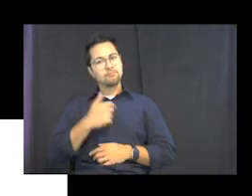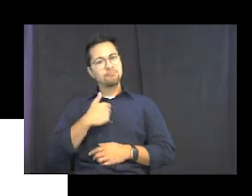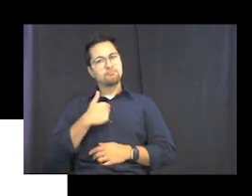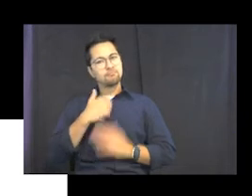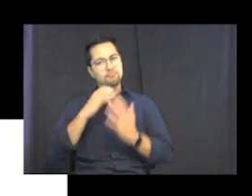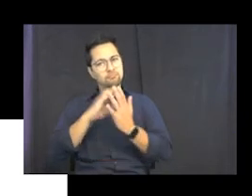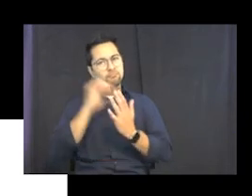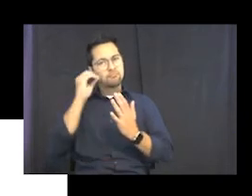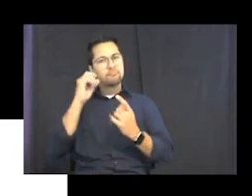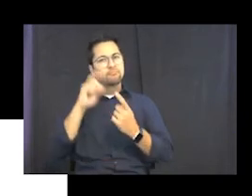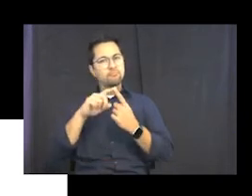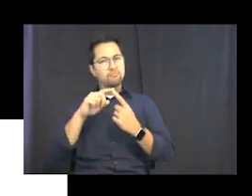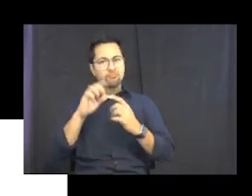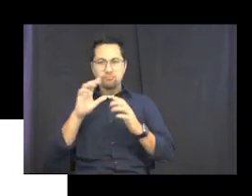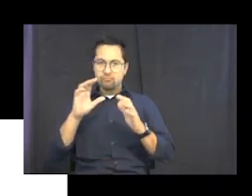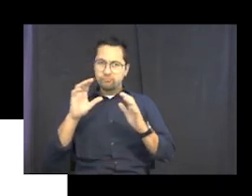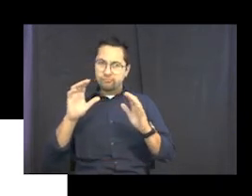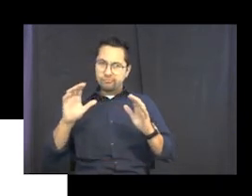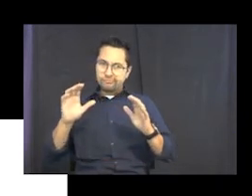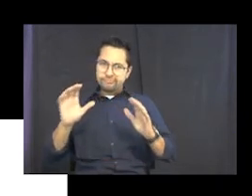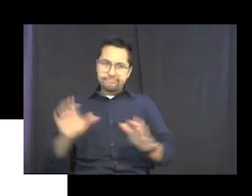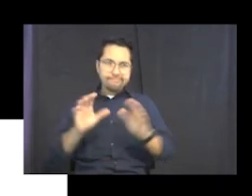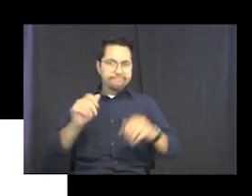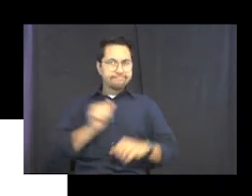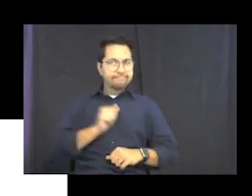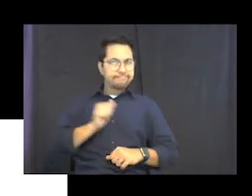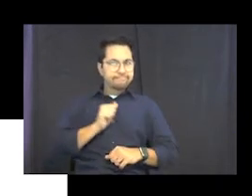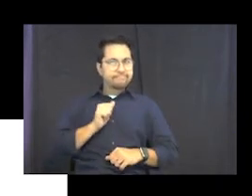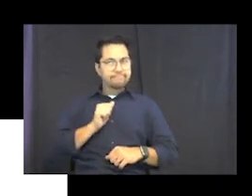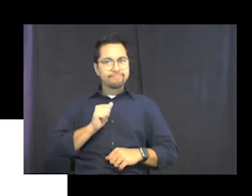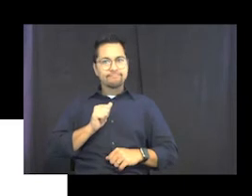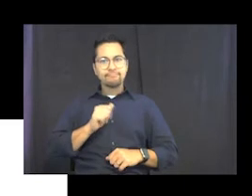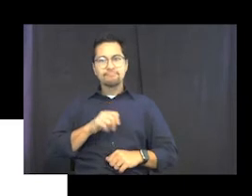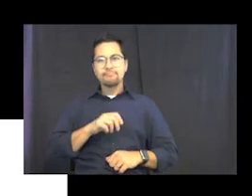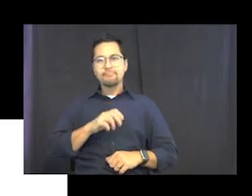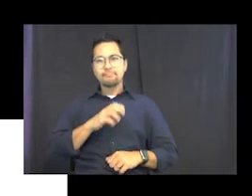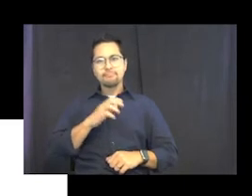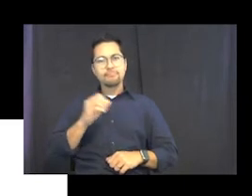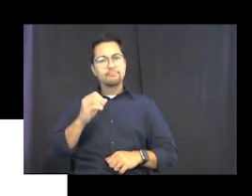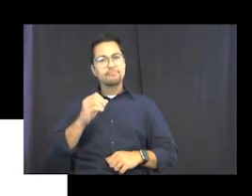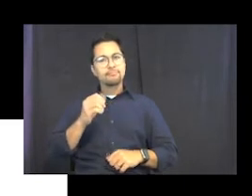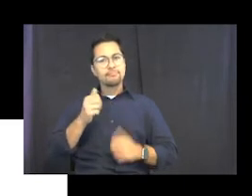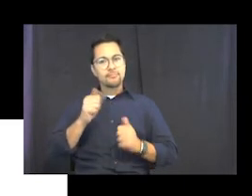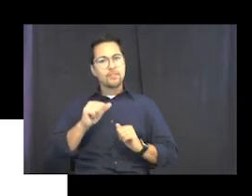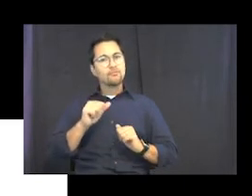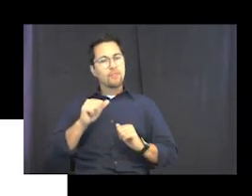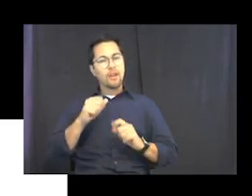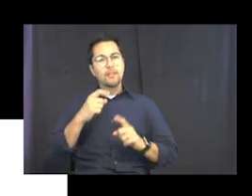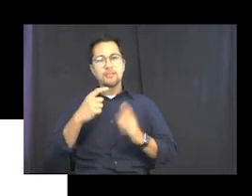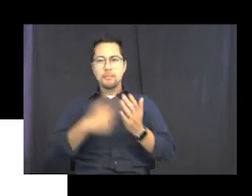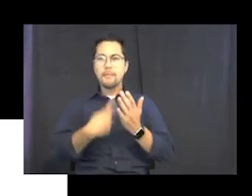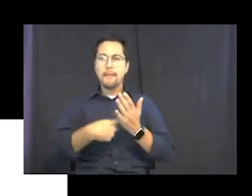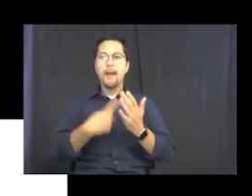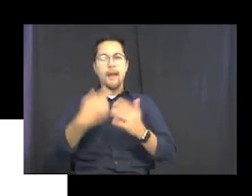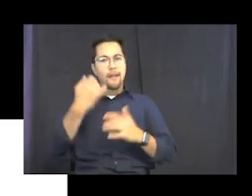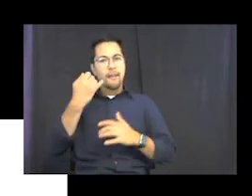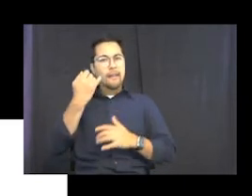learn to do for myself and possibly take the fall,